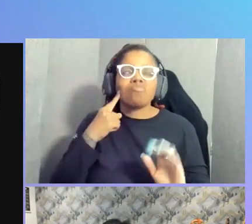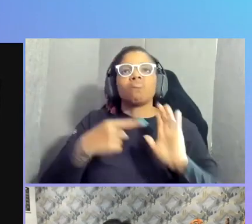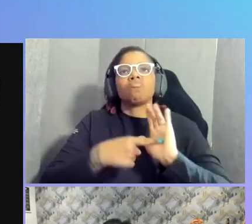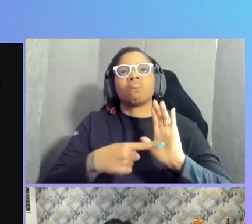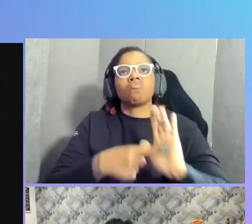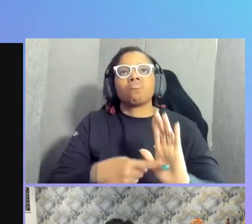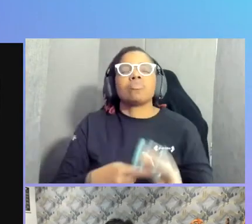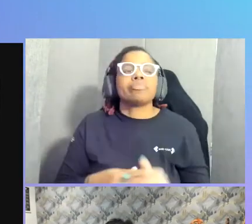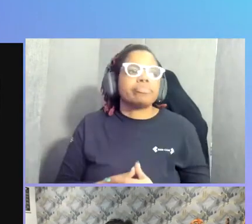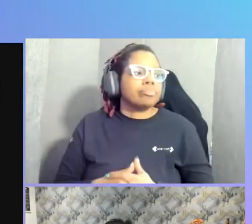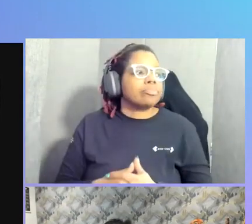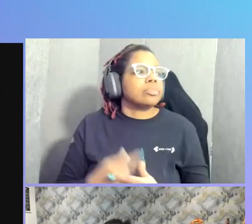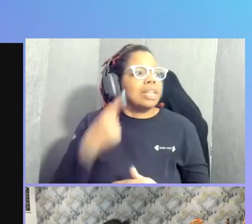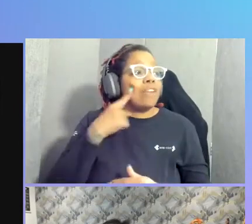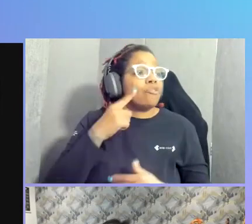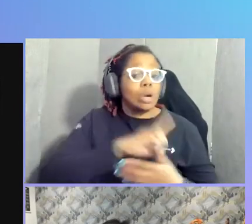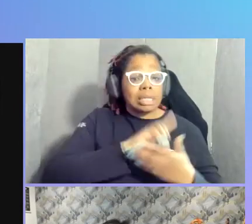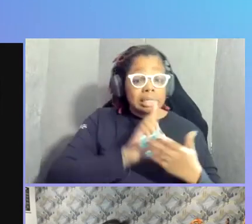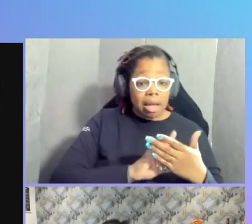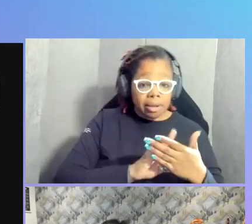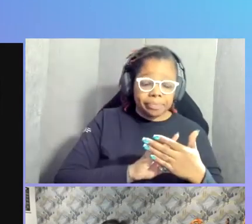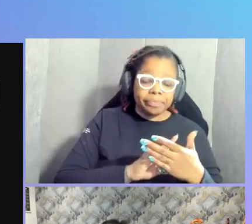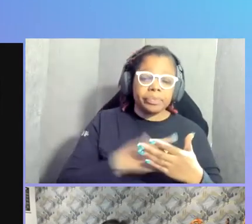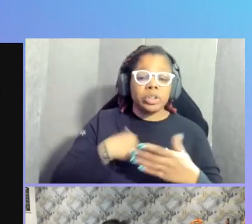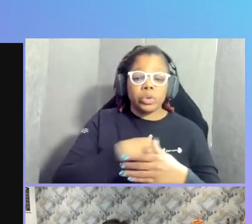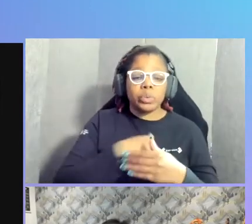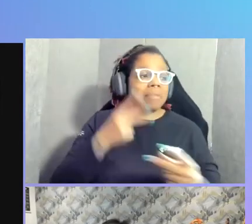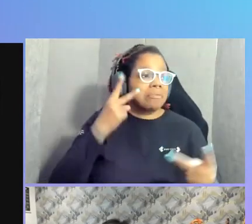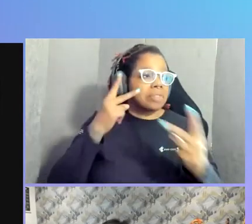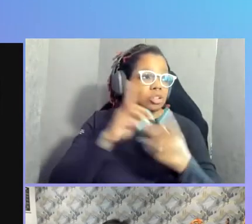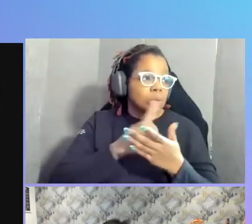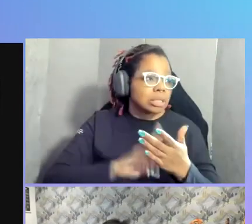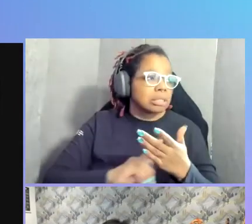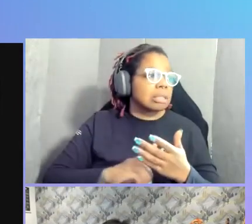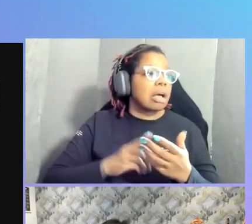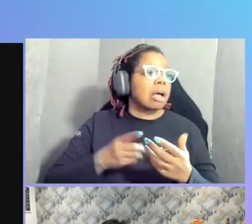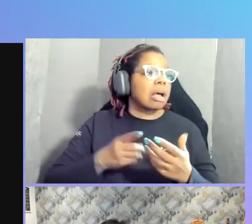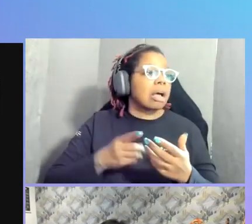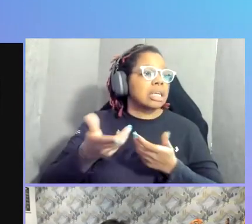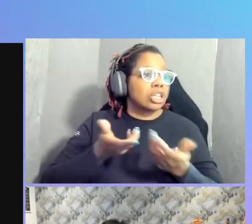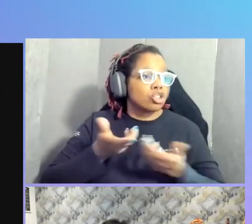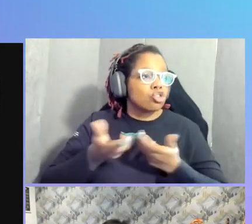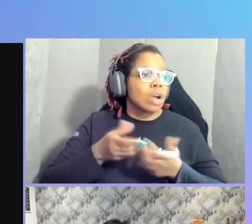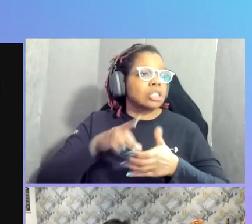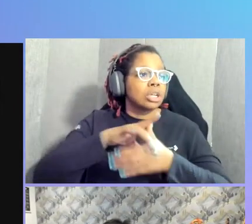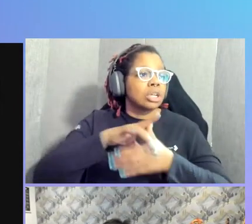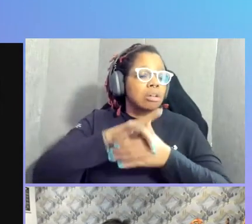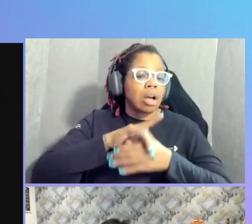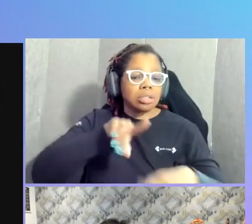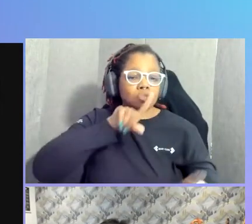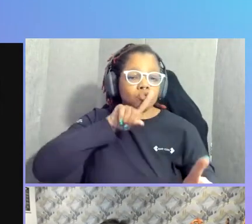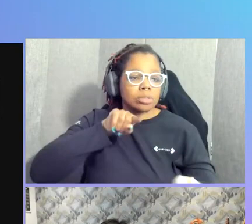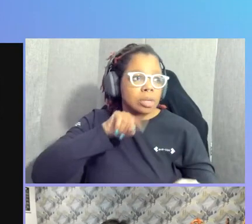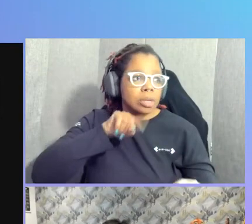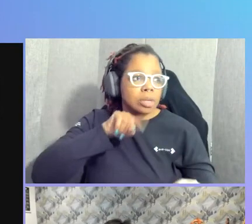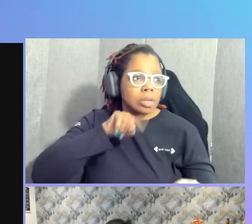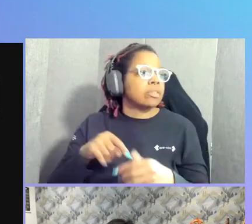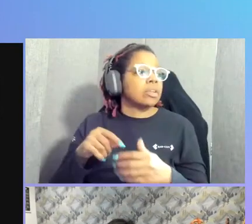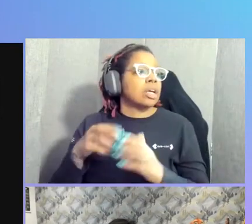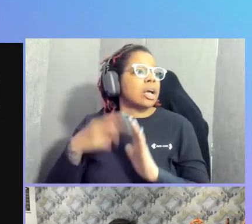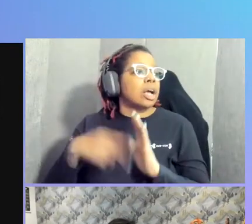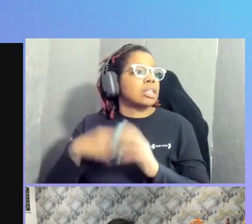example, for the design side, we have visual design, interactions, content, responsiveness, guidelines.